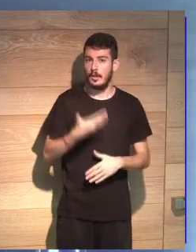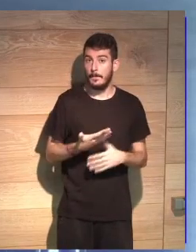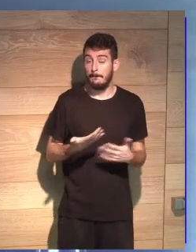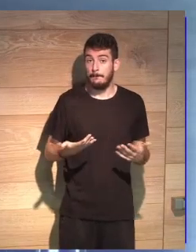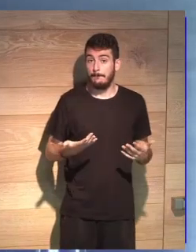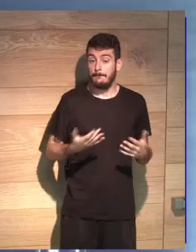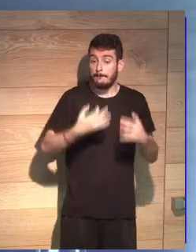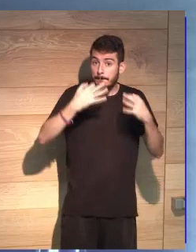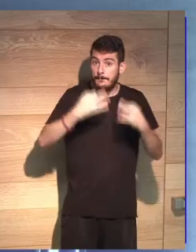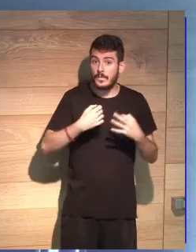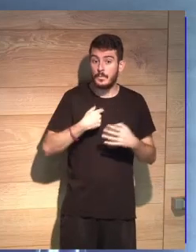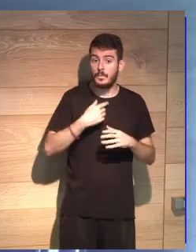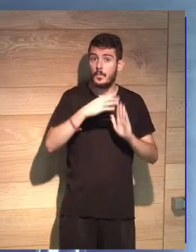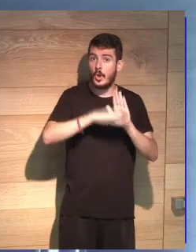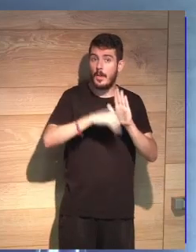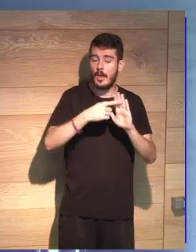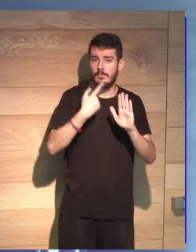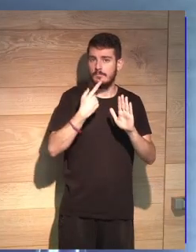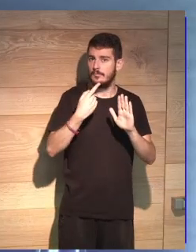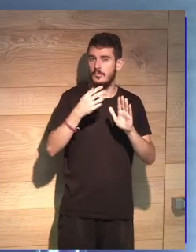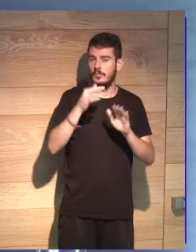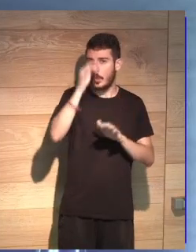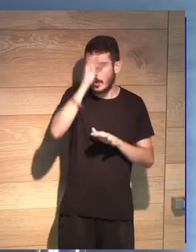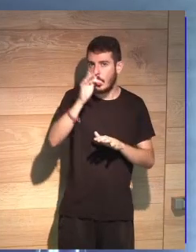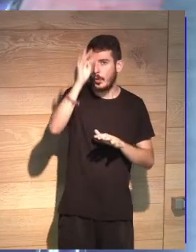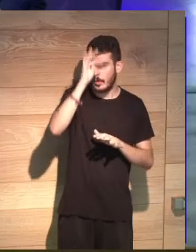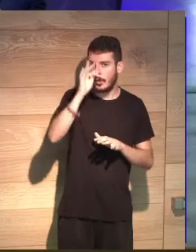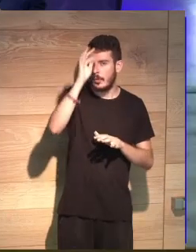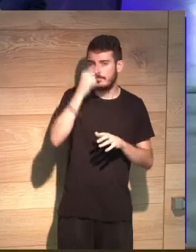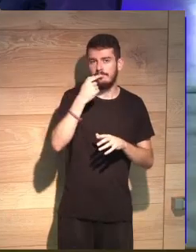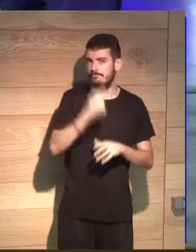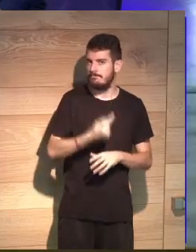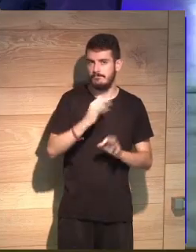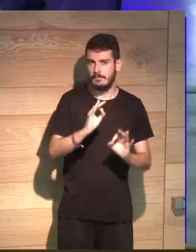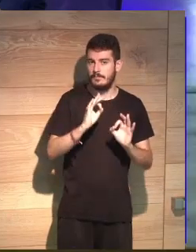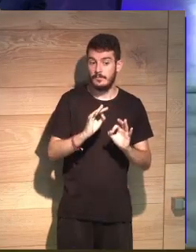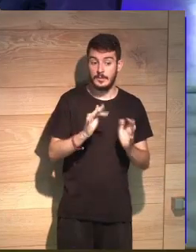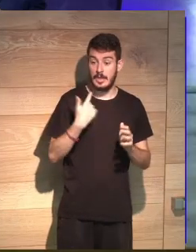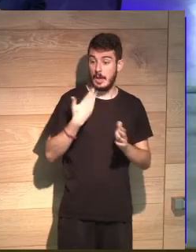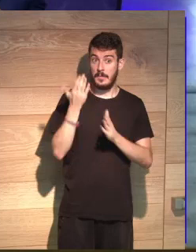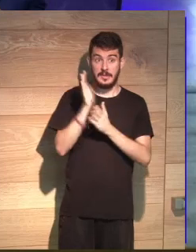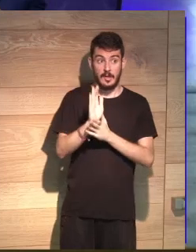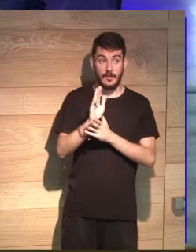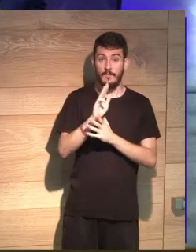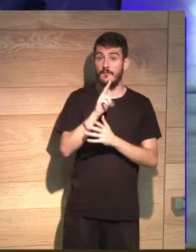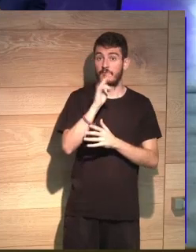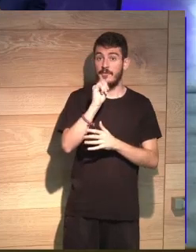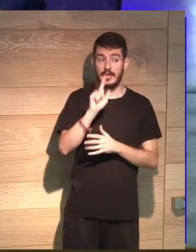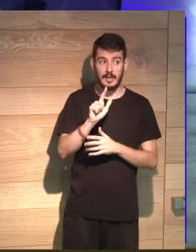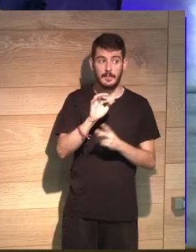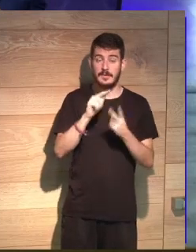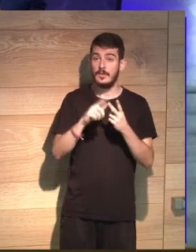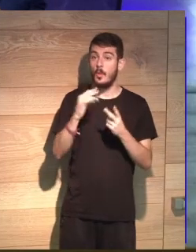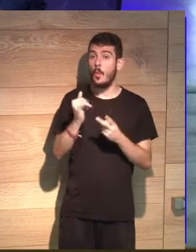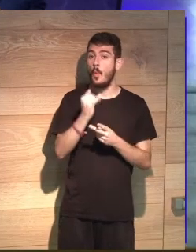have. And in my radio program, I highlight this aspect every Sunday. Well, we